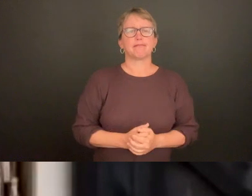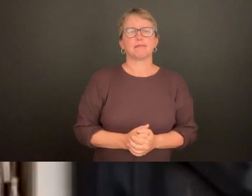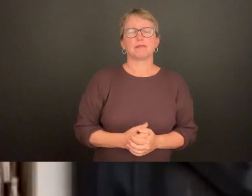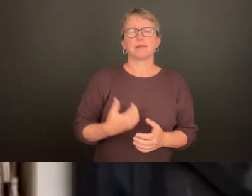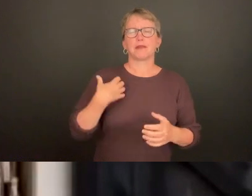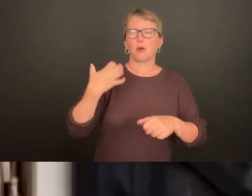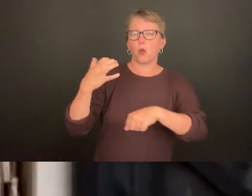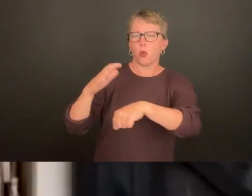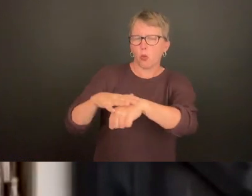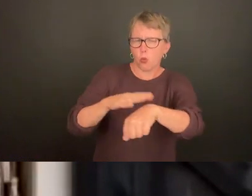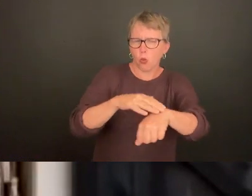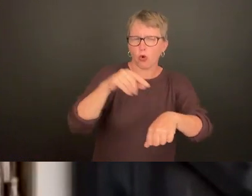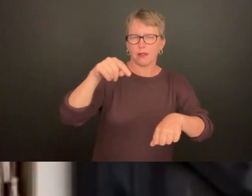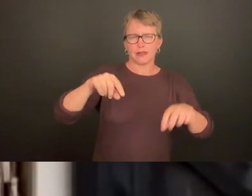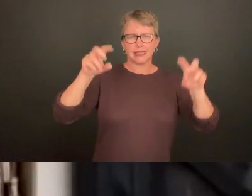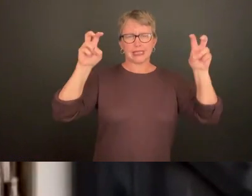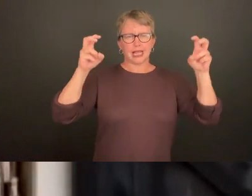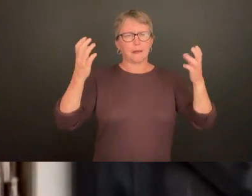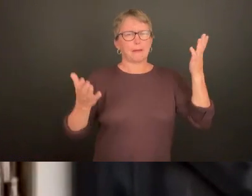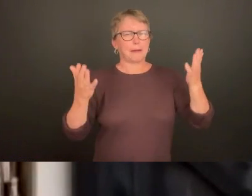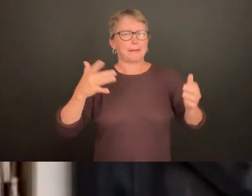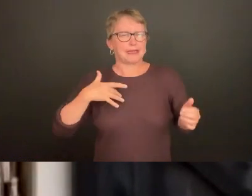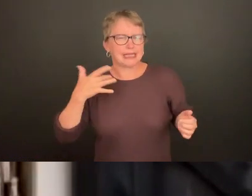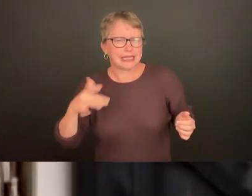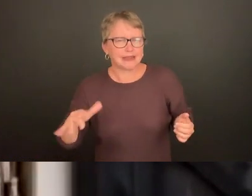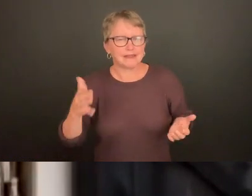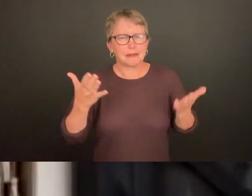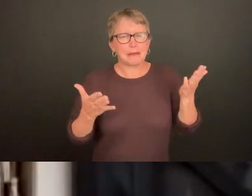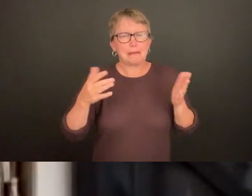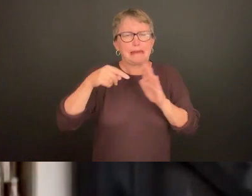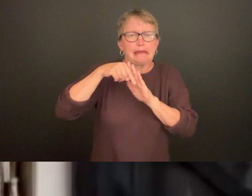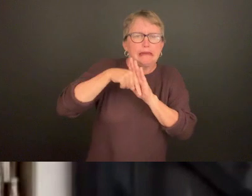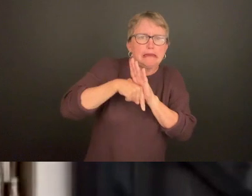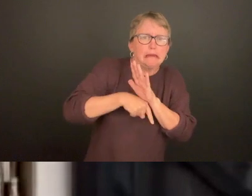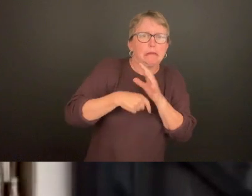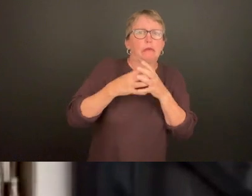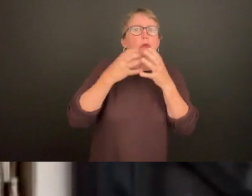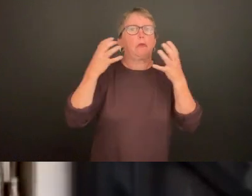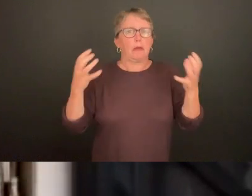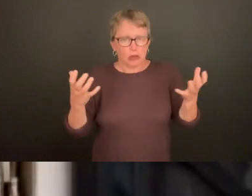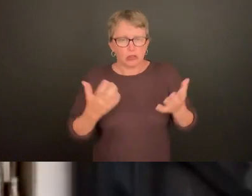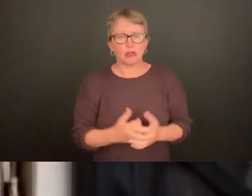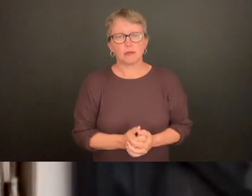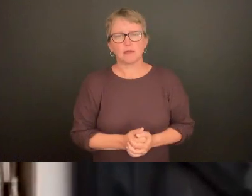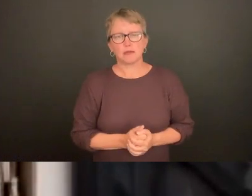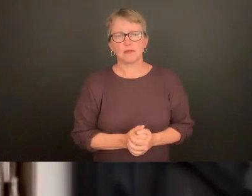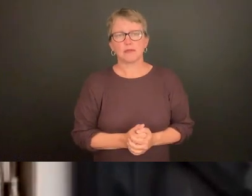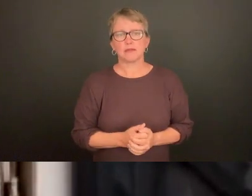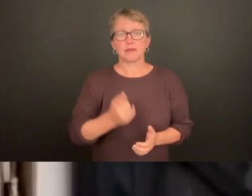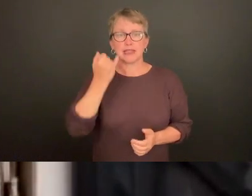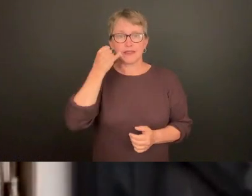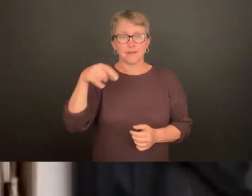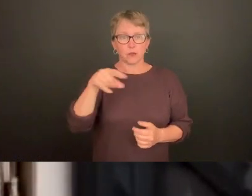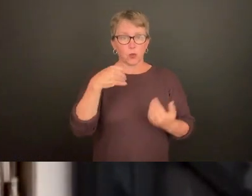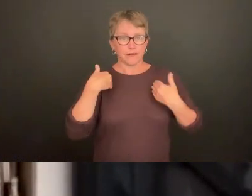these monthly educational information is really critical in success for people with